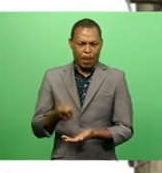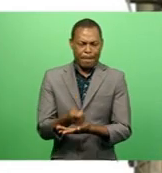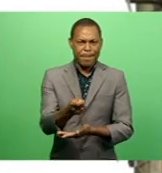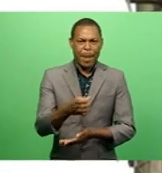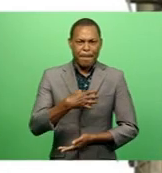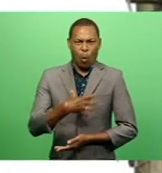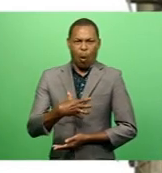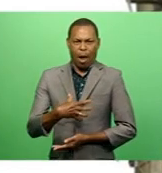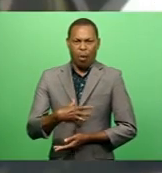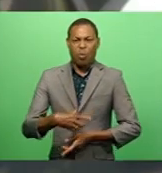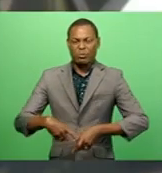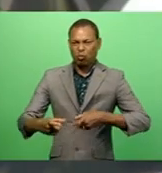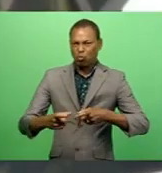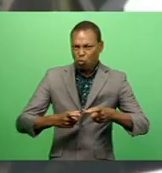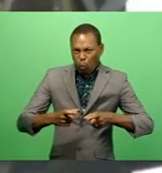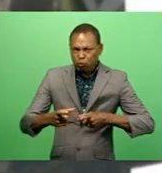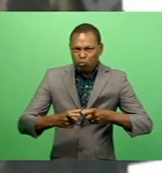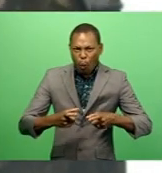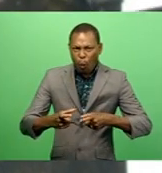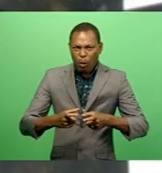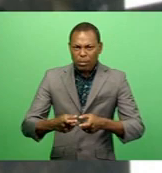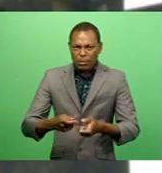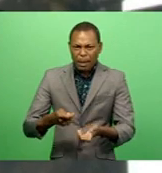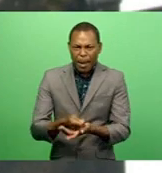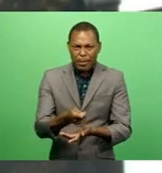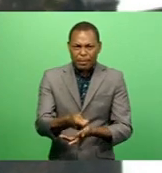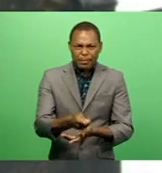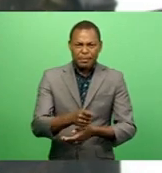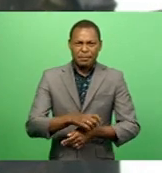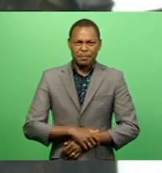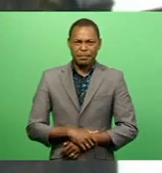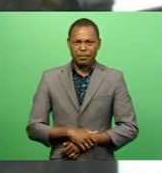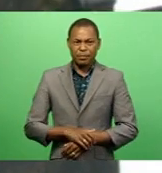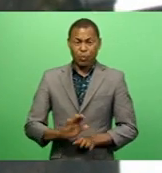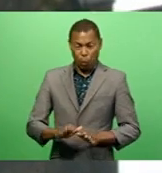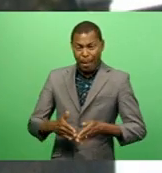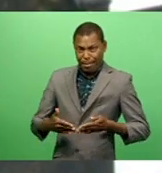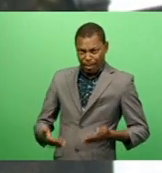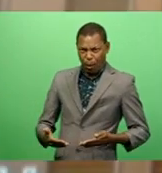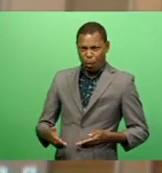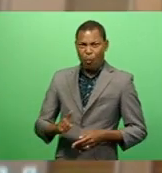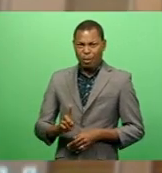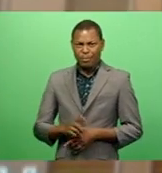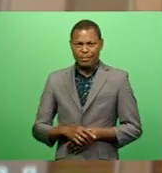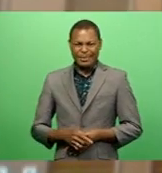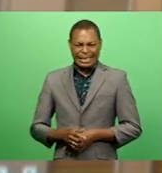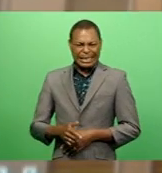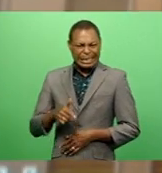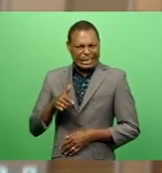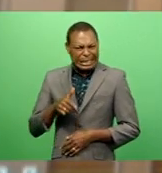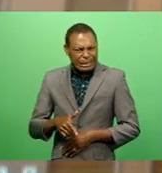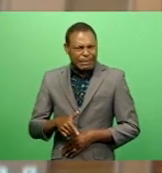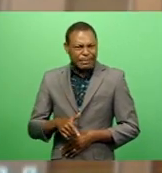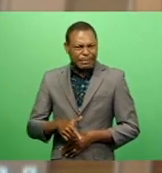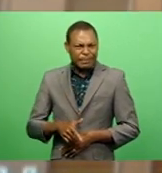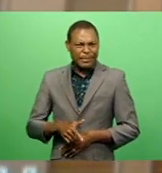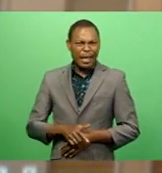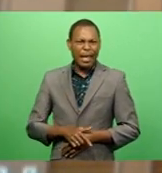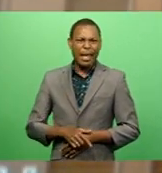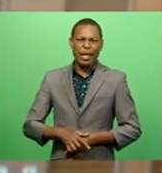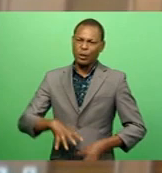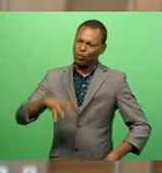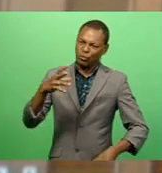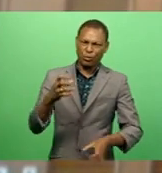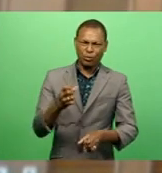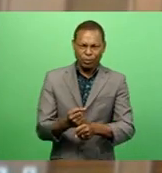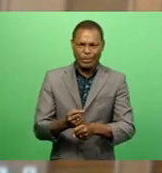mechanisms to control the tariff. At this point in time, we are in very deep and almost conclusive